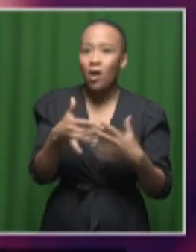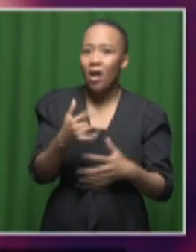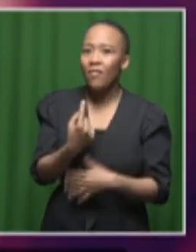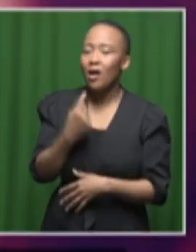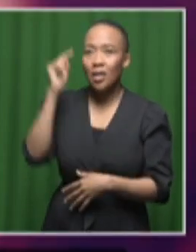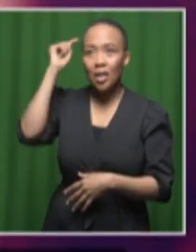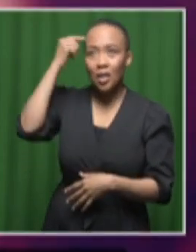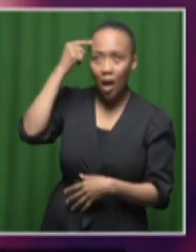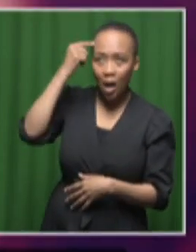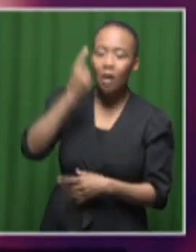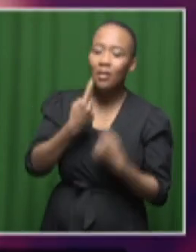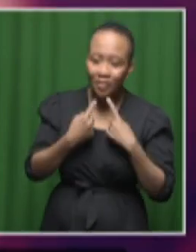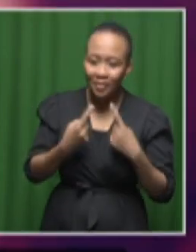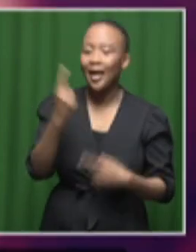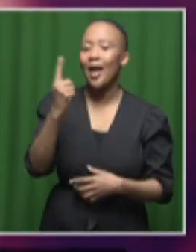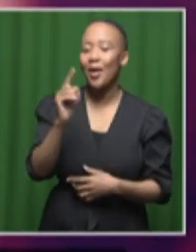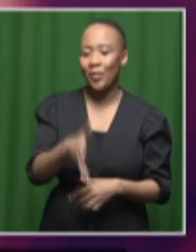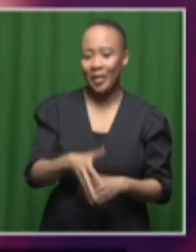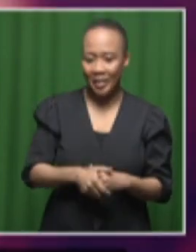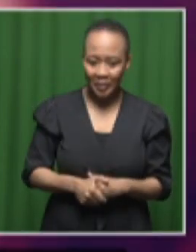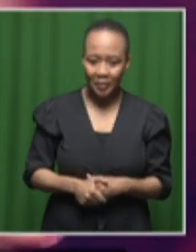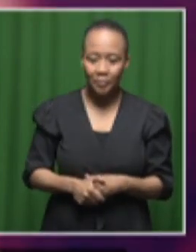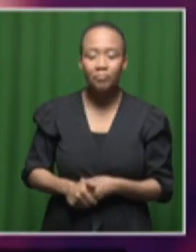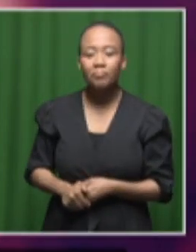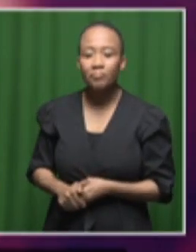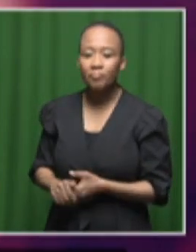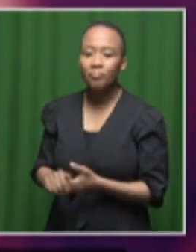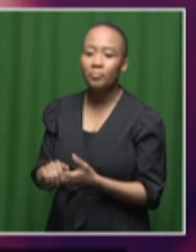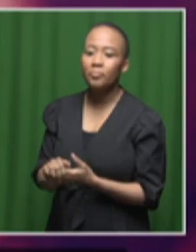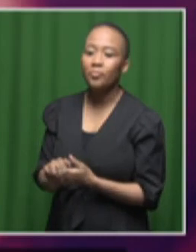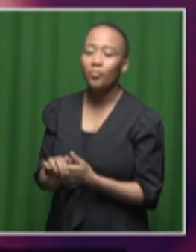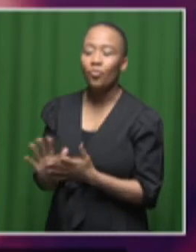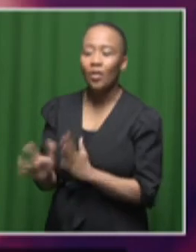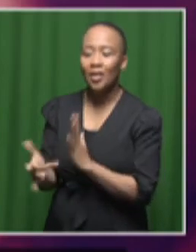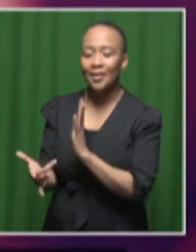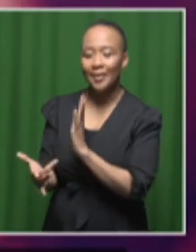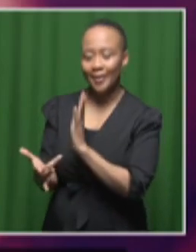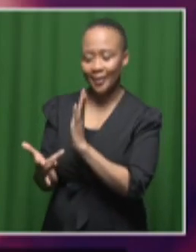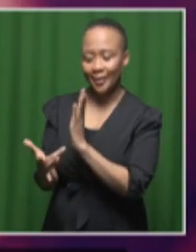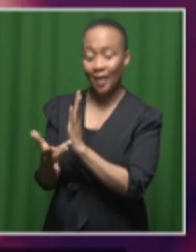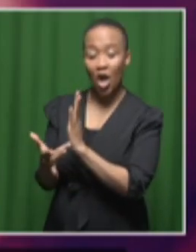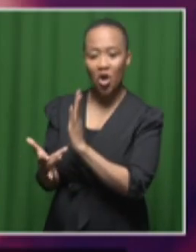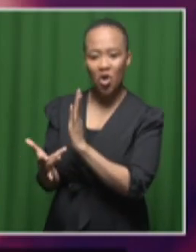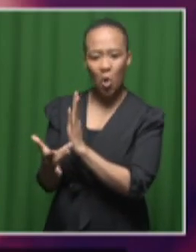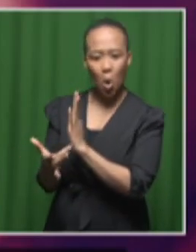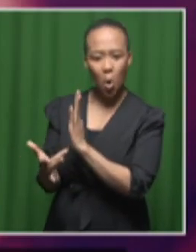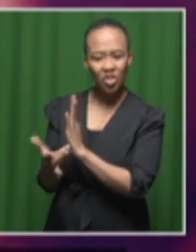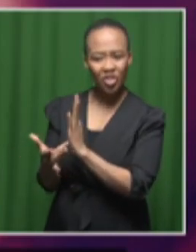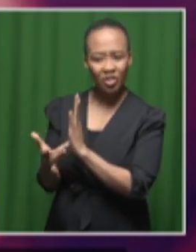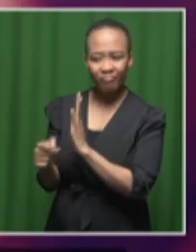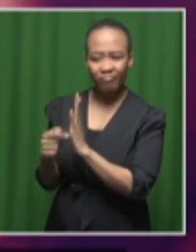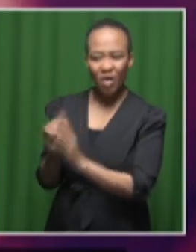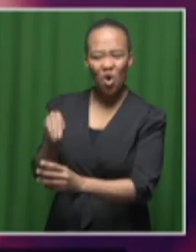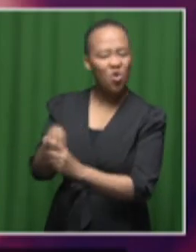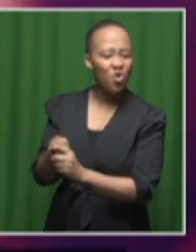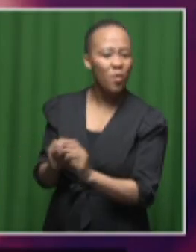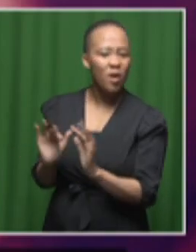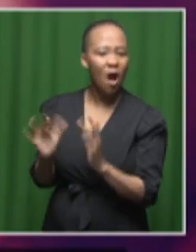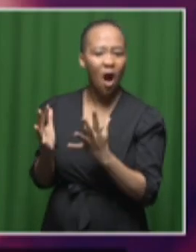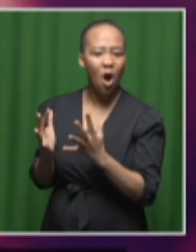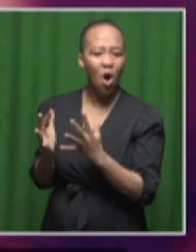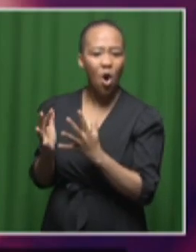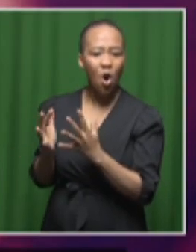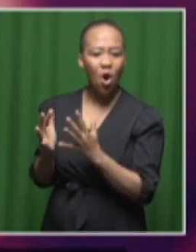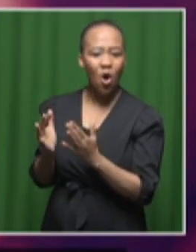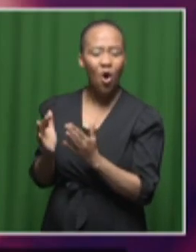is that they think it. And how much has technology contributed to how it shapes who they are? Because the same technology